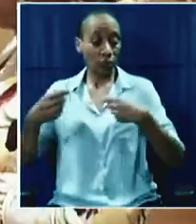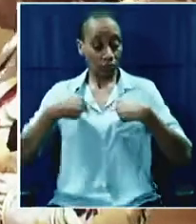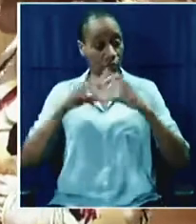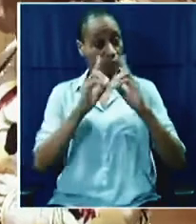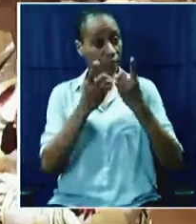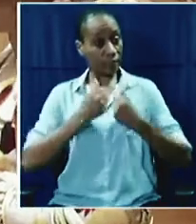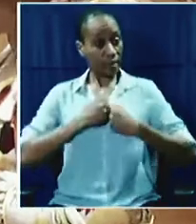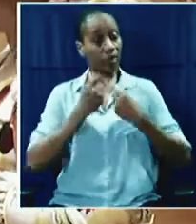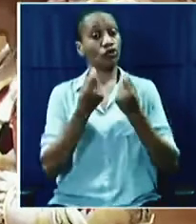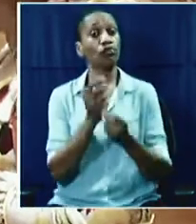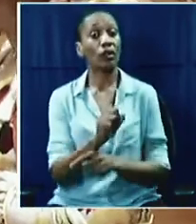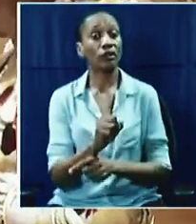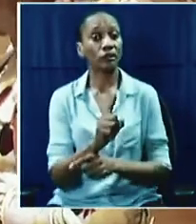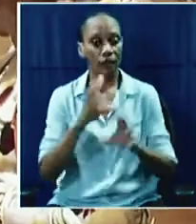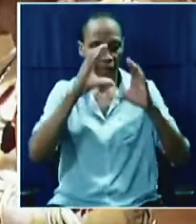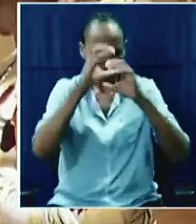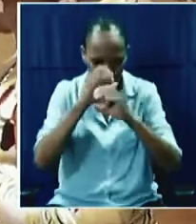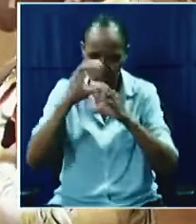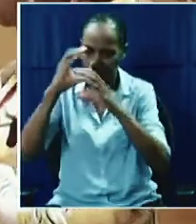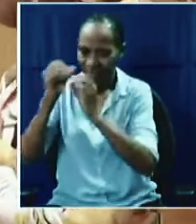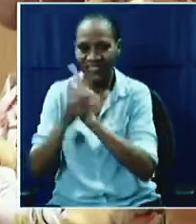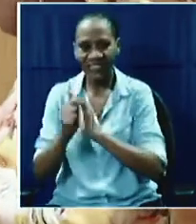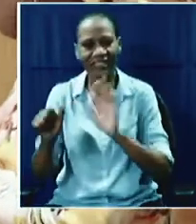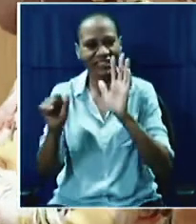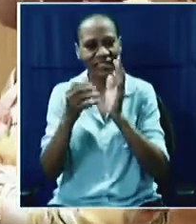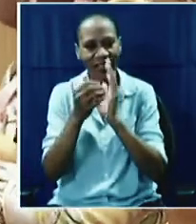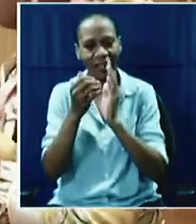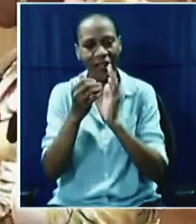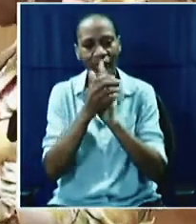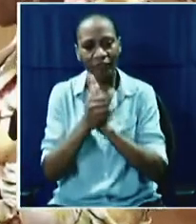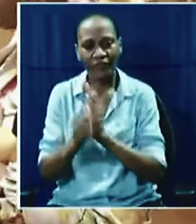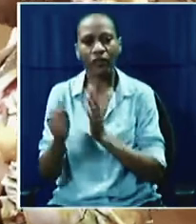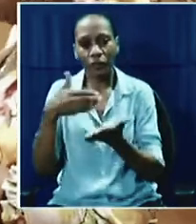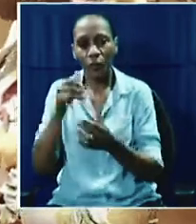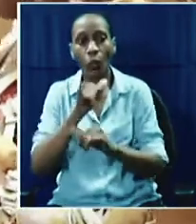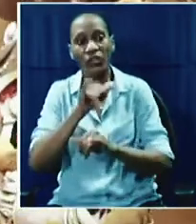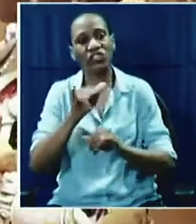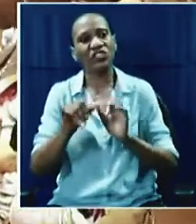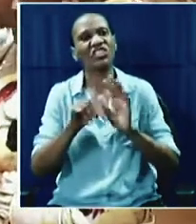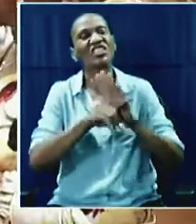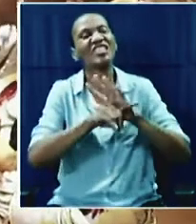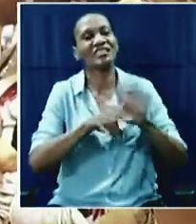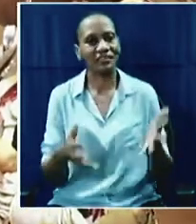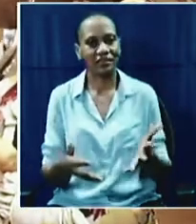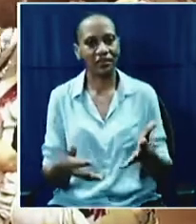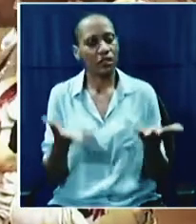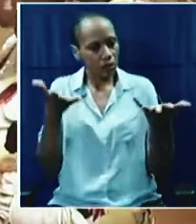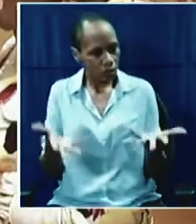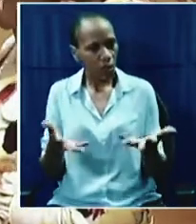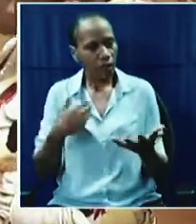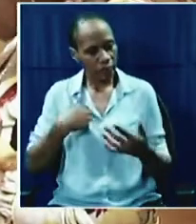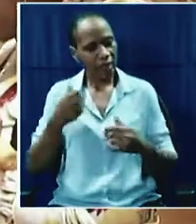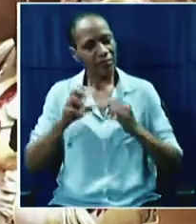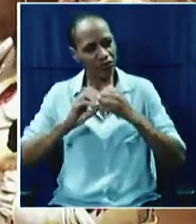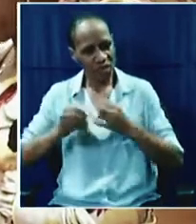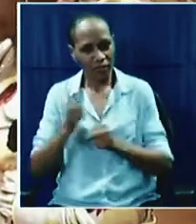skills in these three districts, professional skills, contributes to poor performance. Beginning of the financial